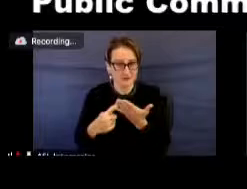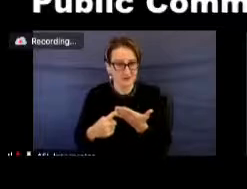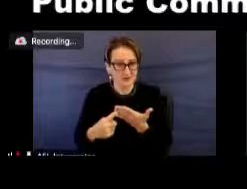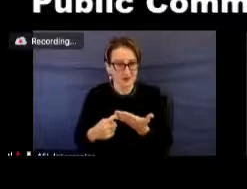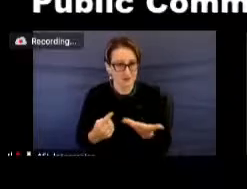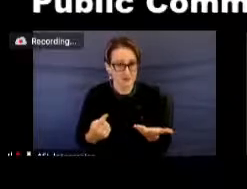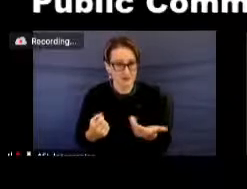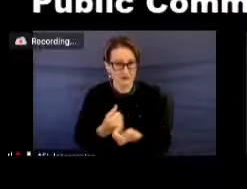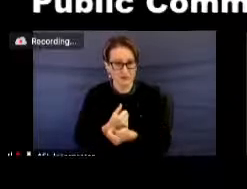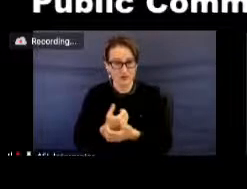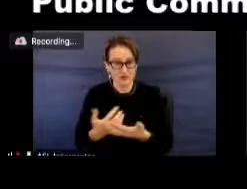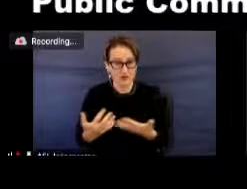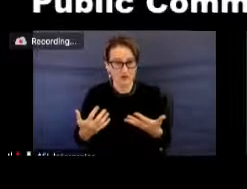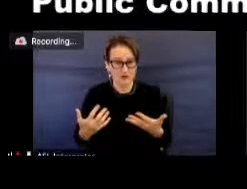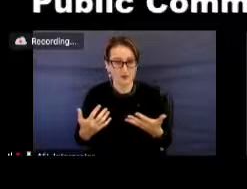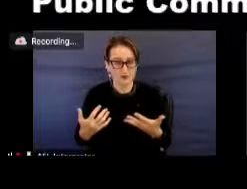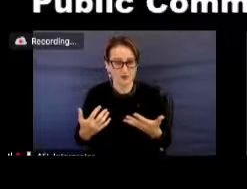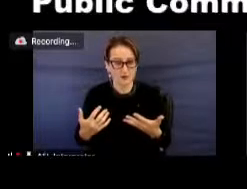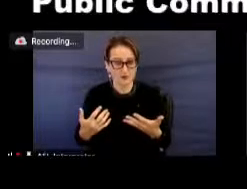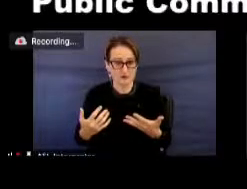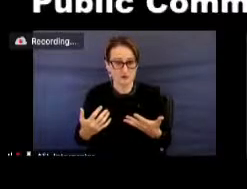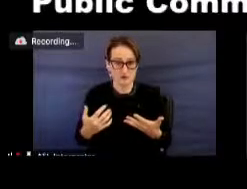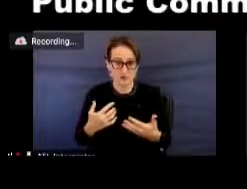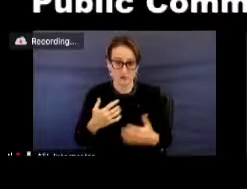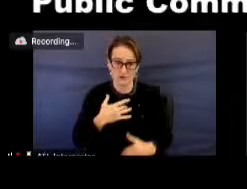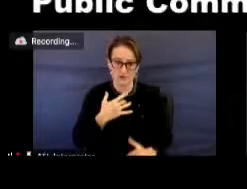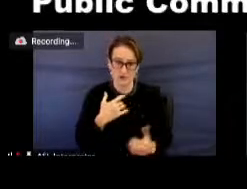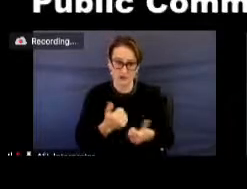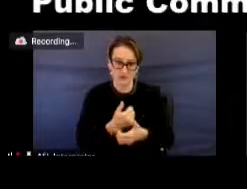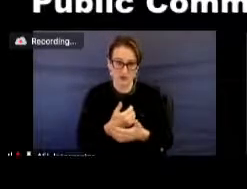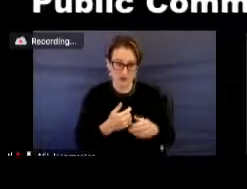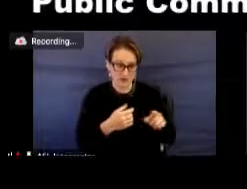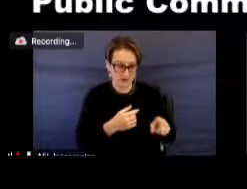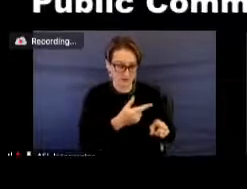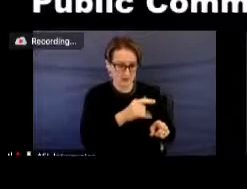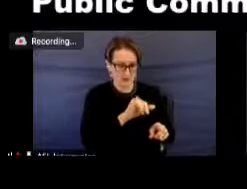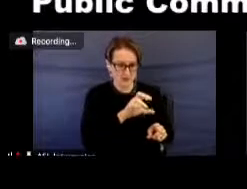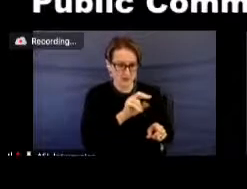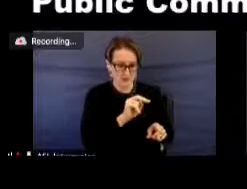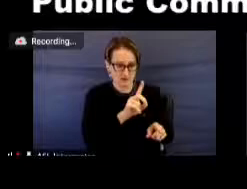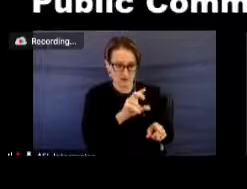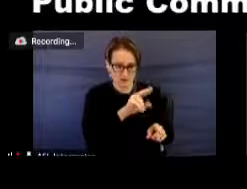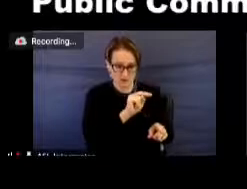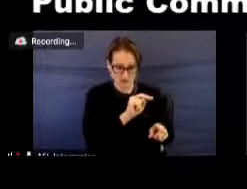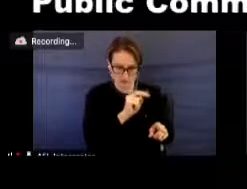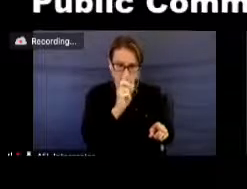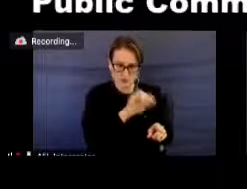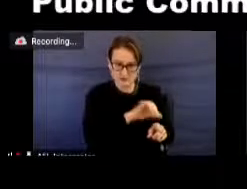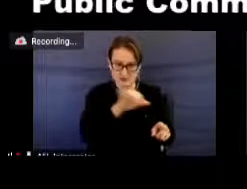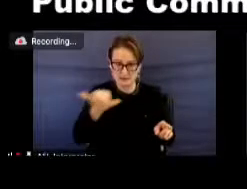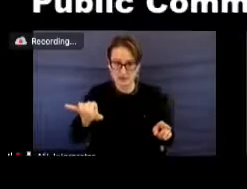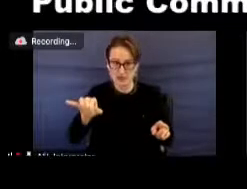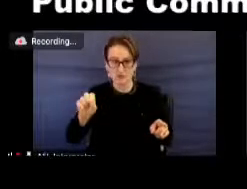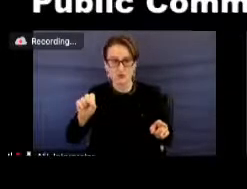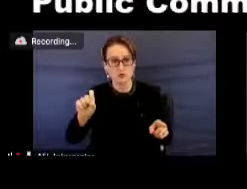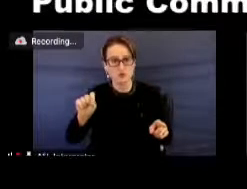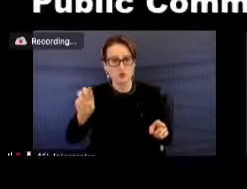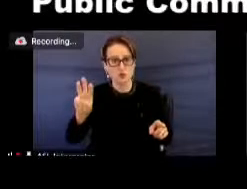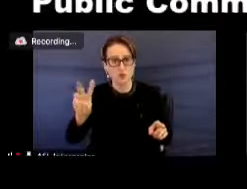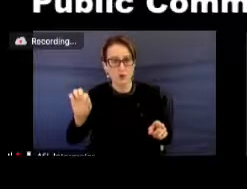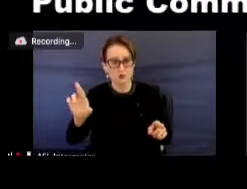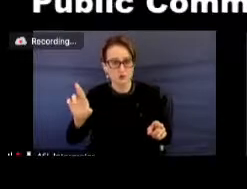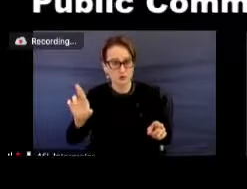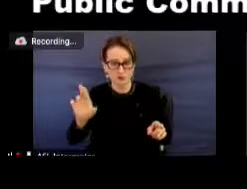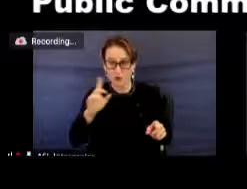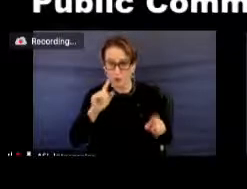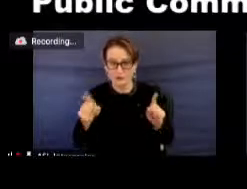that we land on for Gibson Dunn should apply to Strom Moss or Witcher, or are we going to need to discuss whether they would differ at